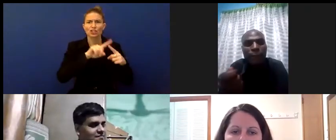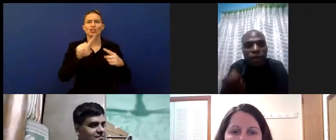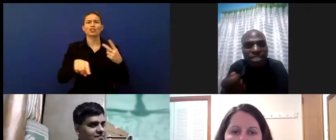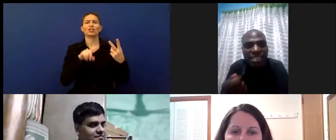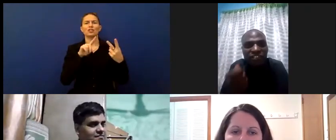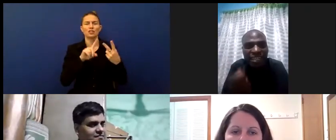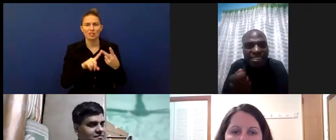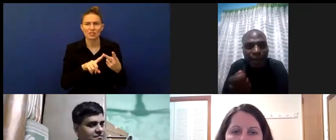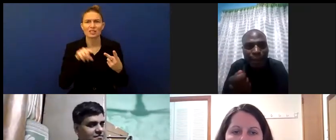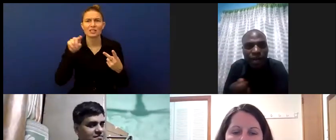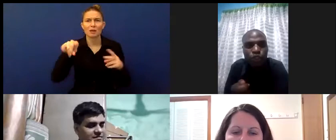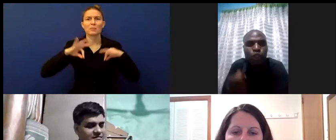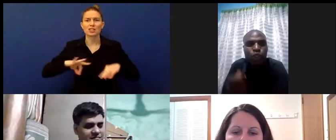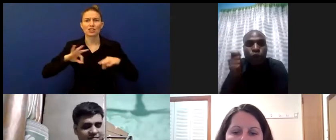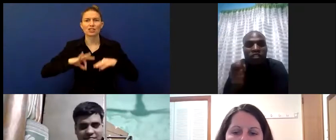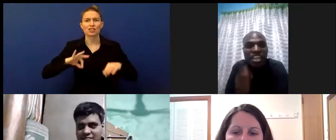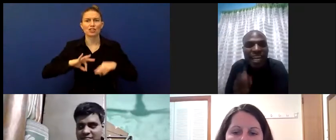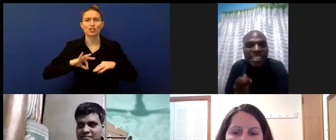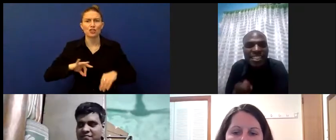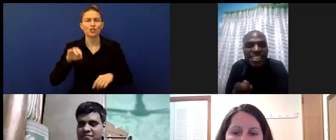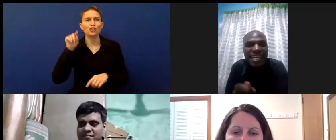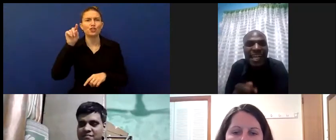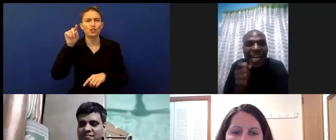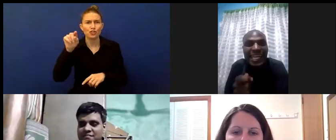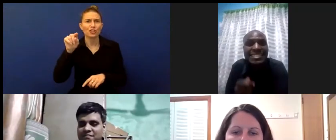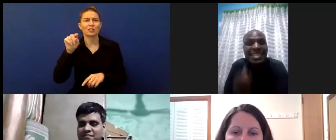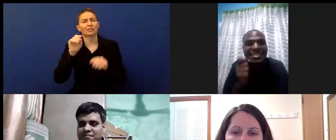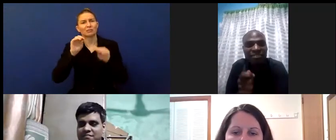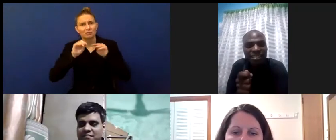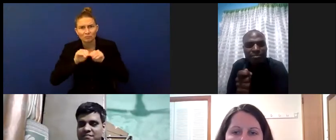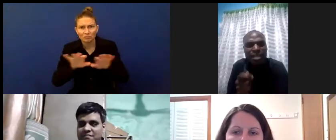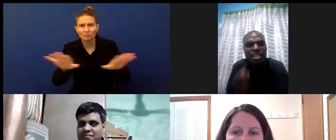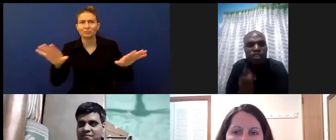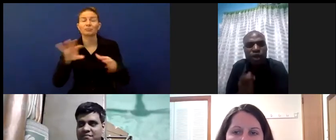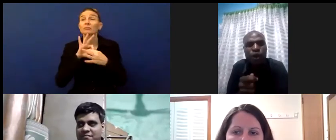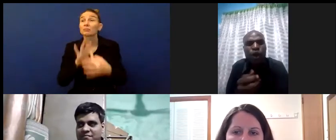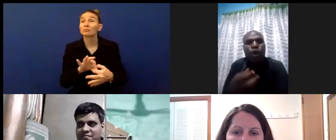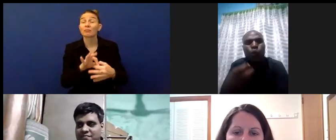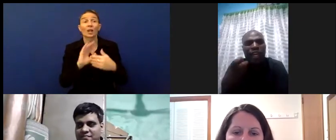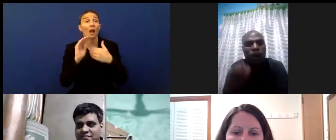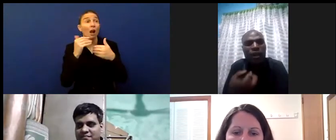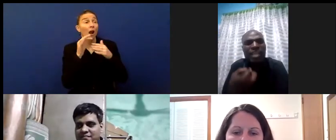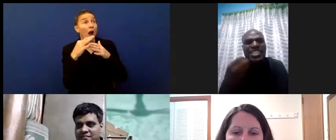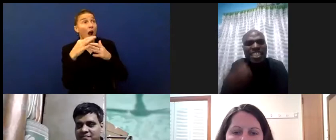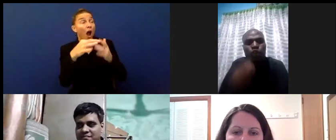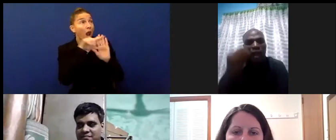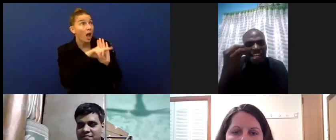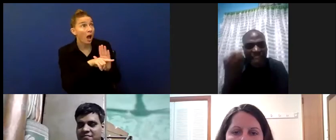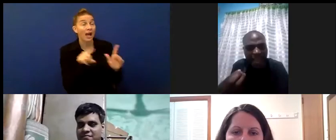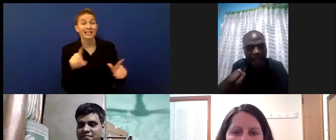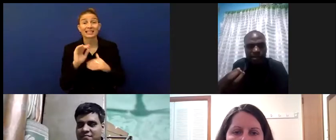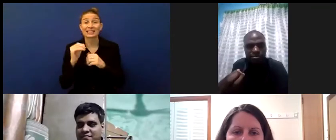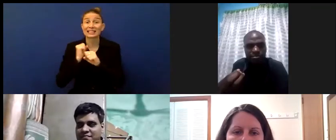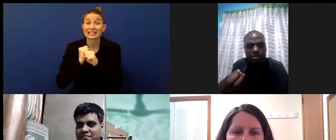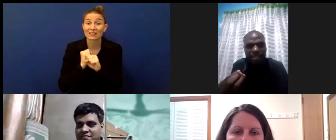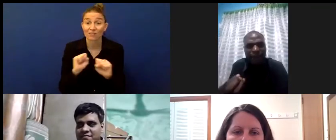on important facts about COVID-19 guidelines and safety. So we always need to